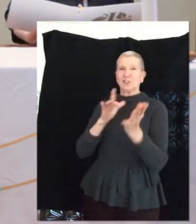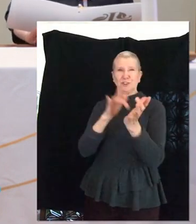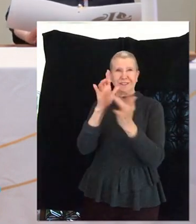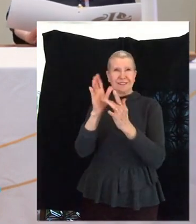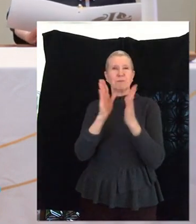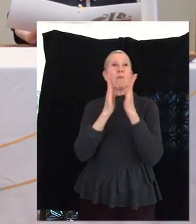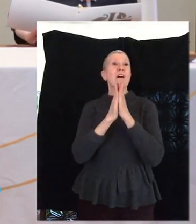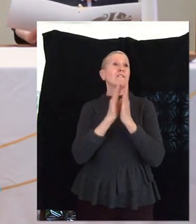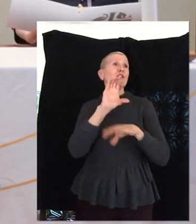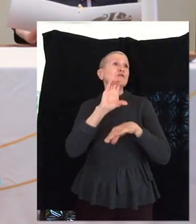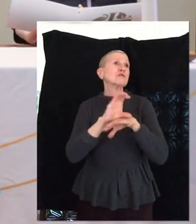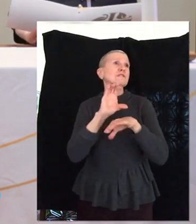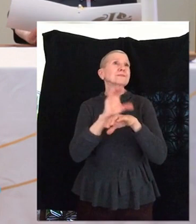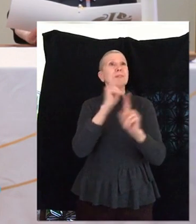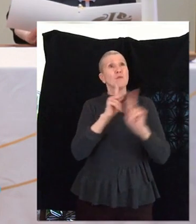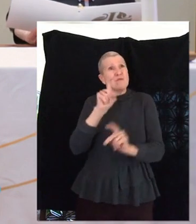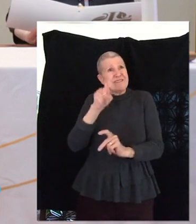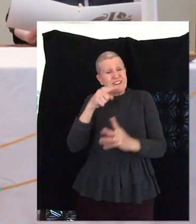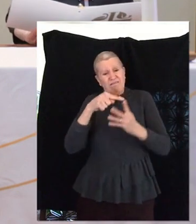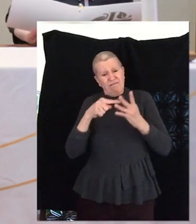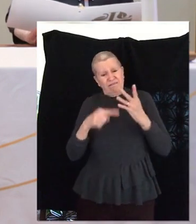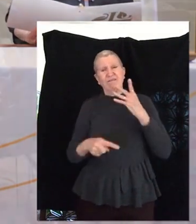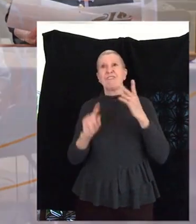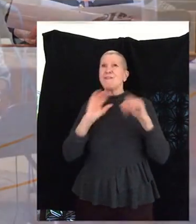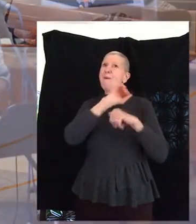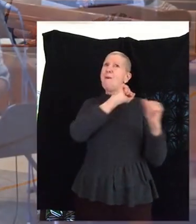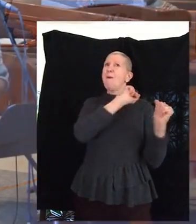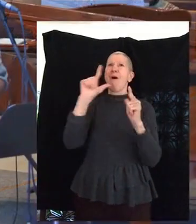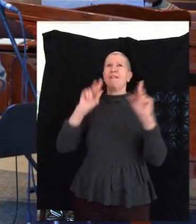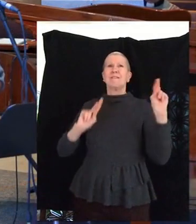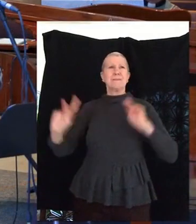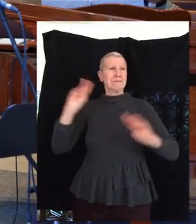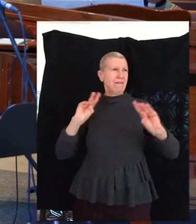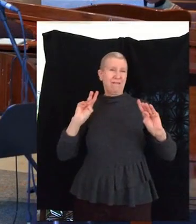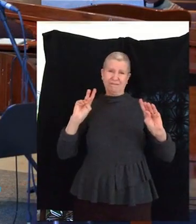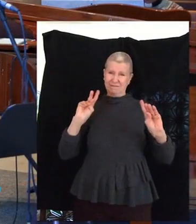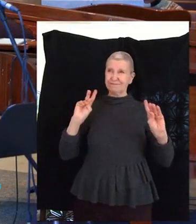church, those in need, and all of God's creation.